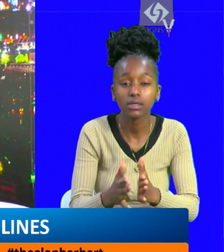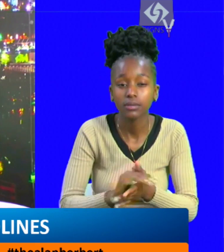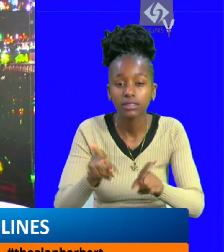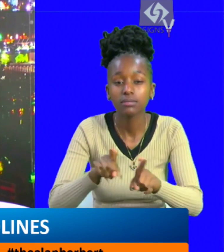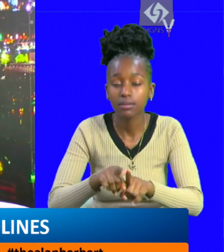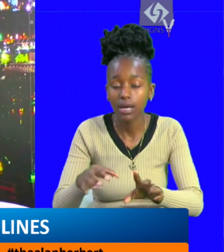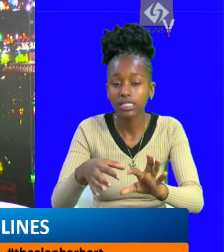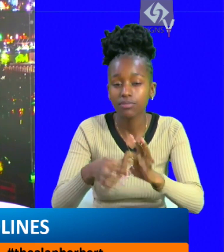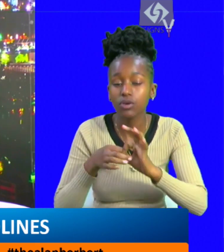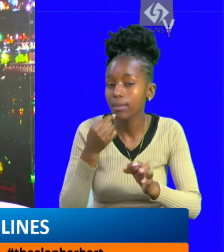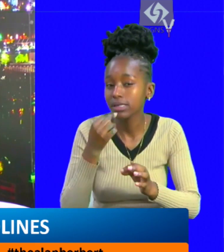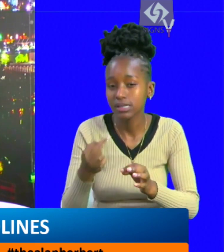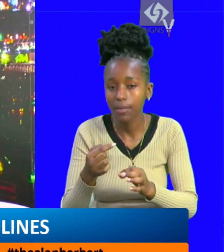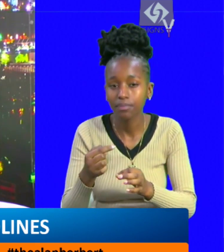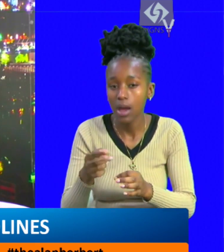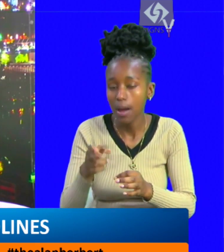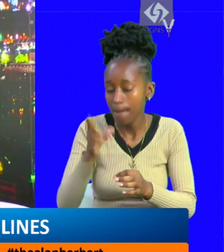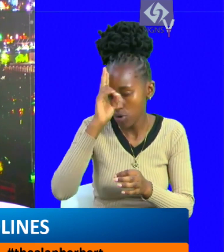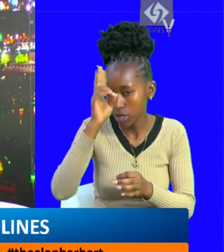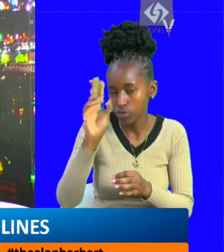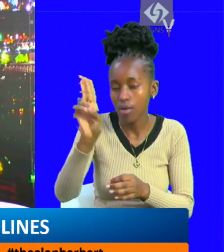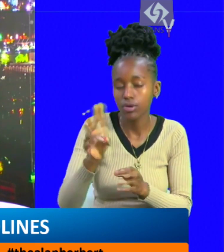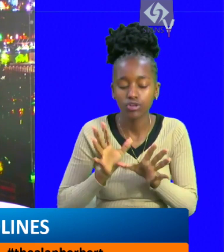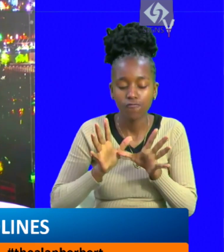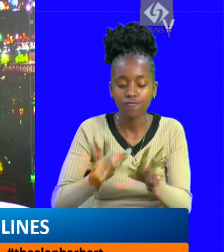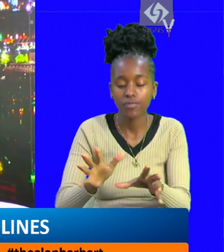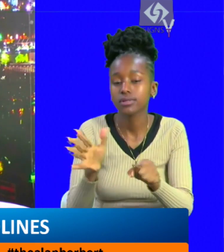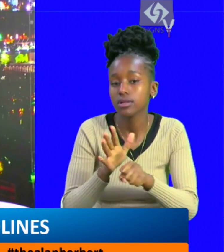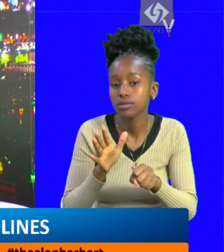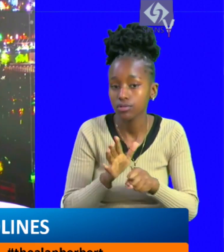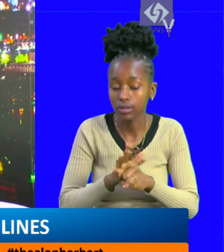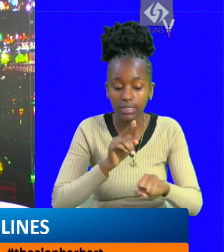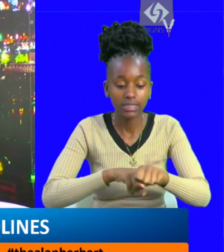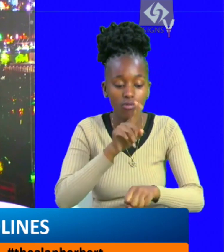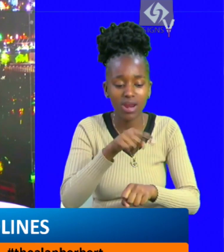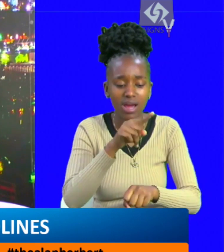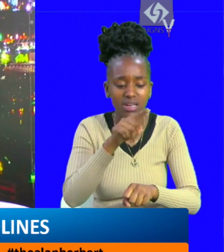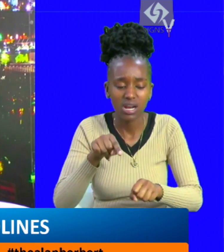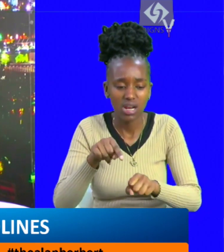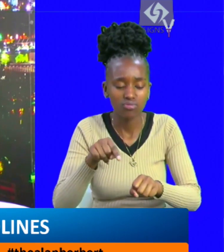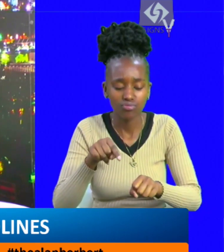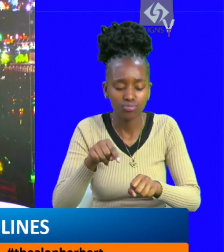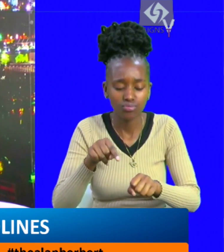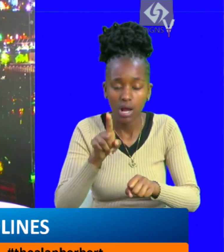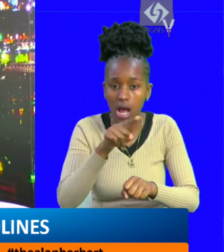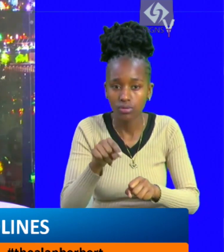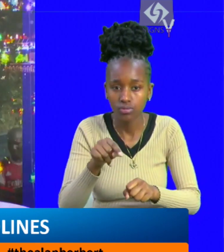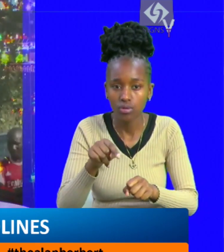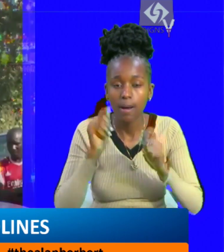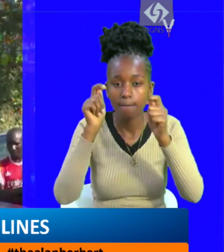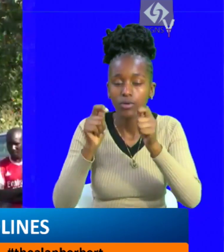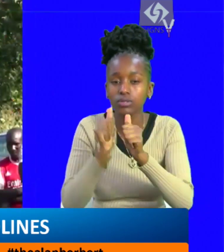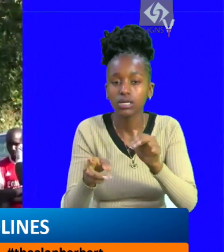Kwanza leaders led by Deputy President Rigathi Gachagua, Azimio leaders who spoke in different factions called out security agencies